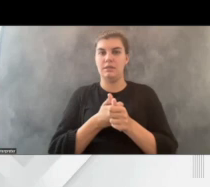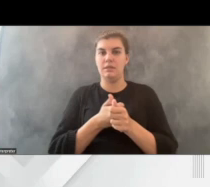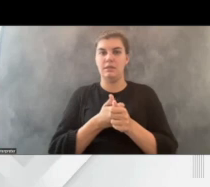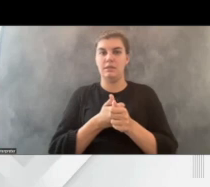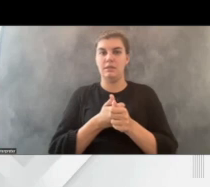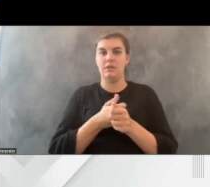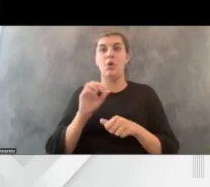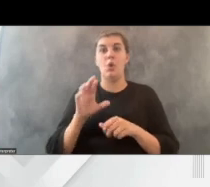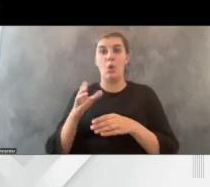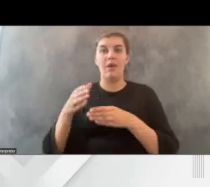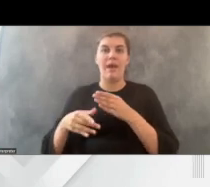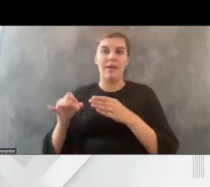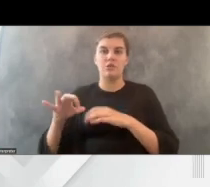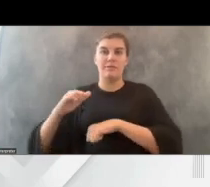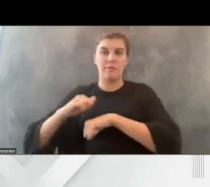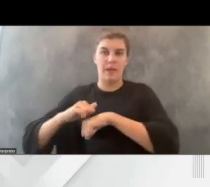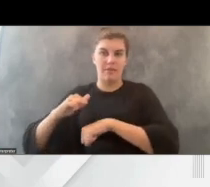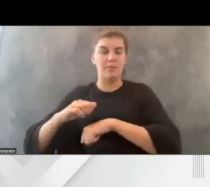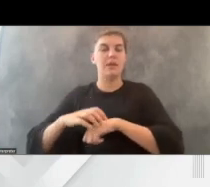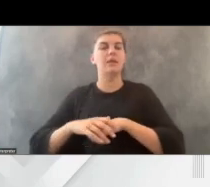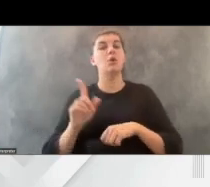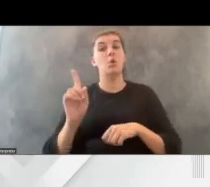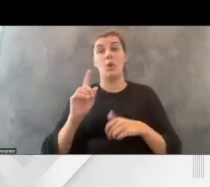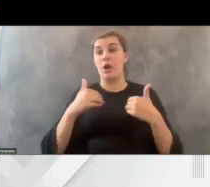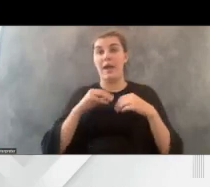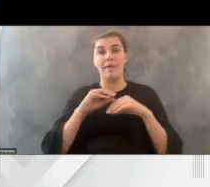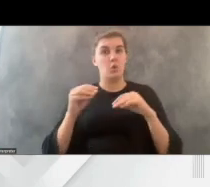exceed 13.3%.